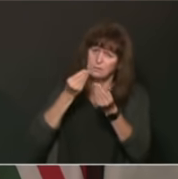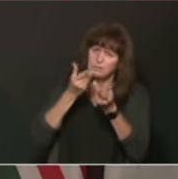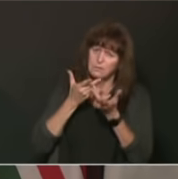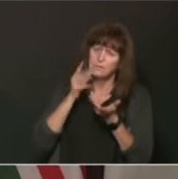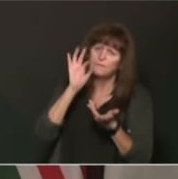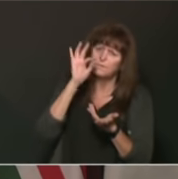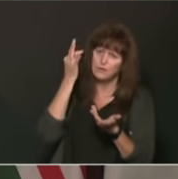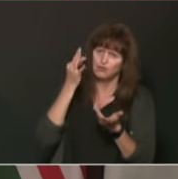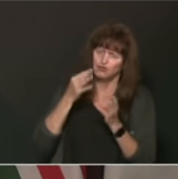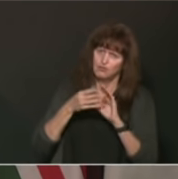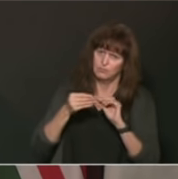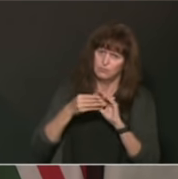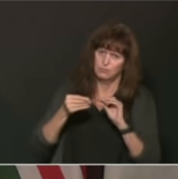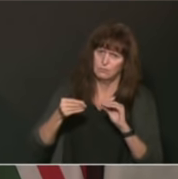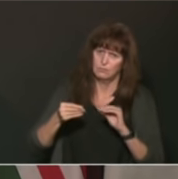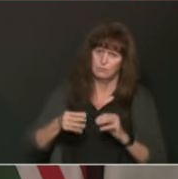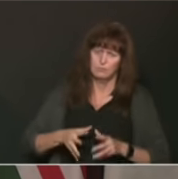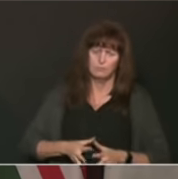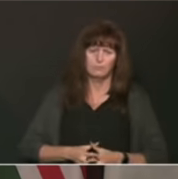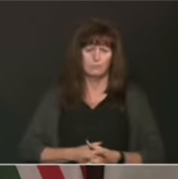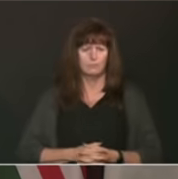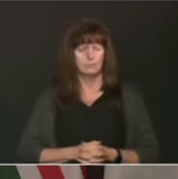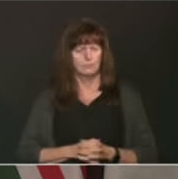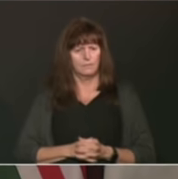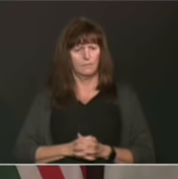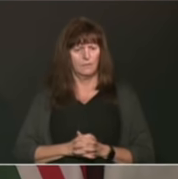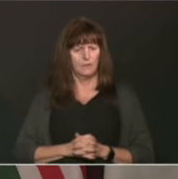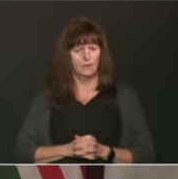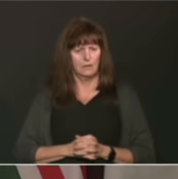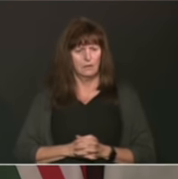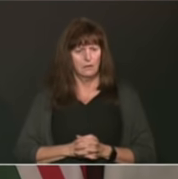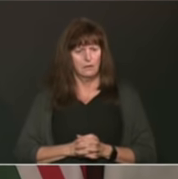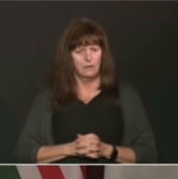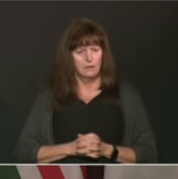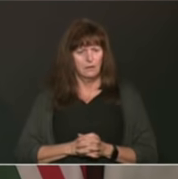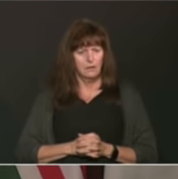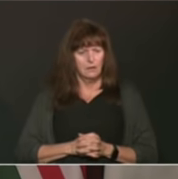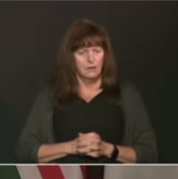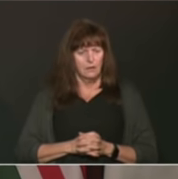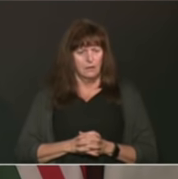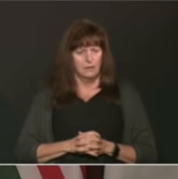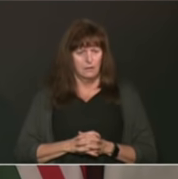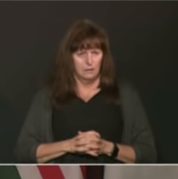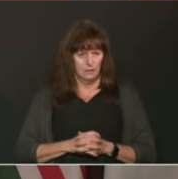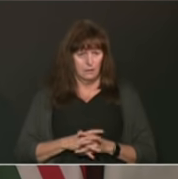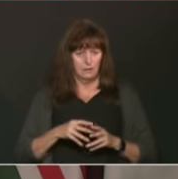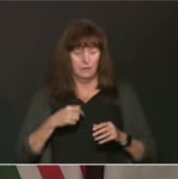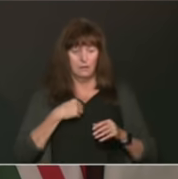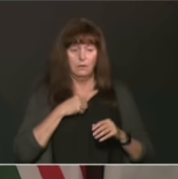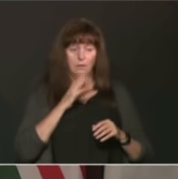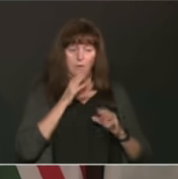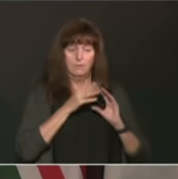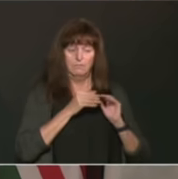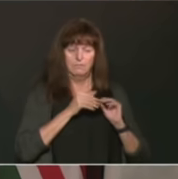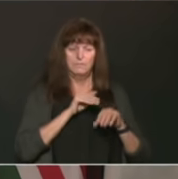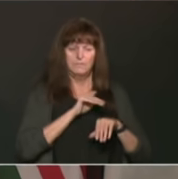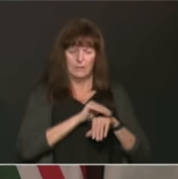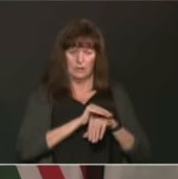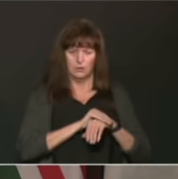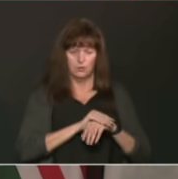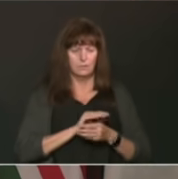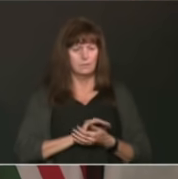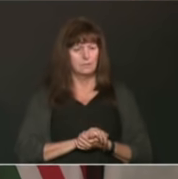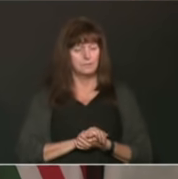ça va être anglais. It's going to be in English, unfortunately. Long-term care, I do believe they've made the data